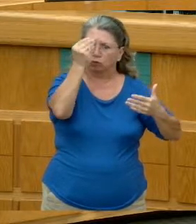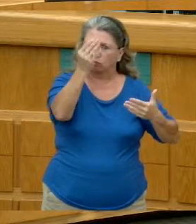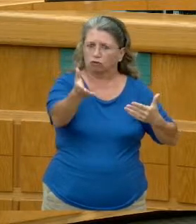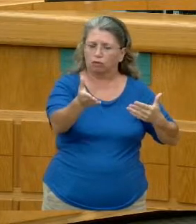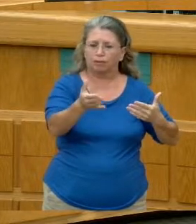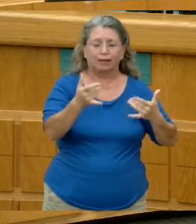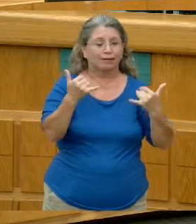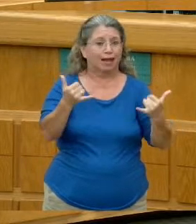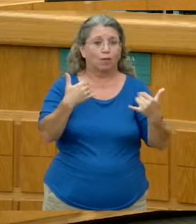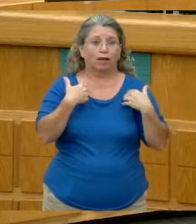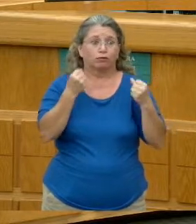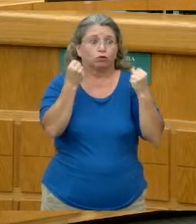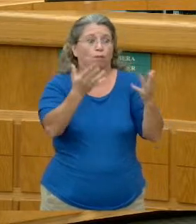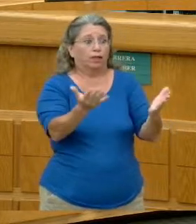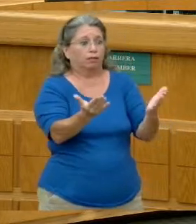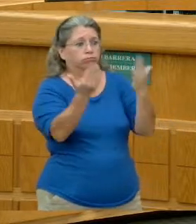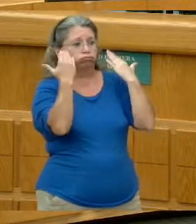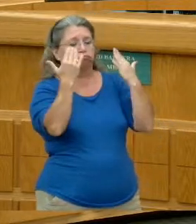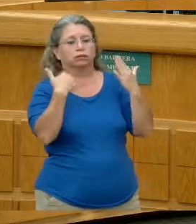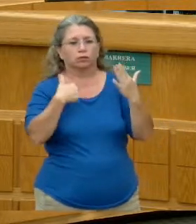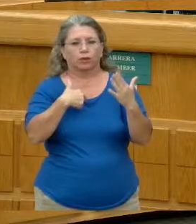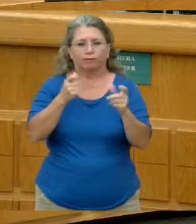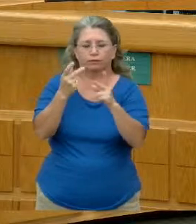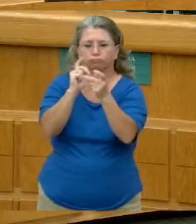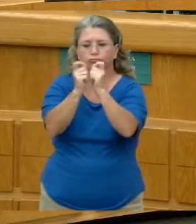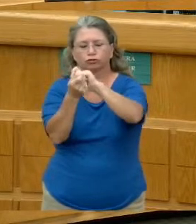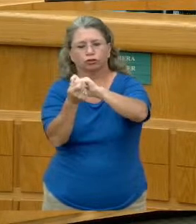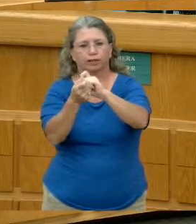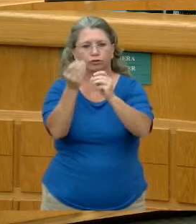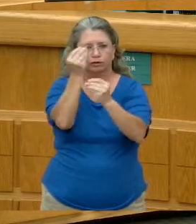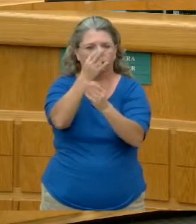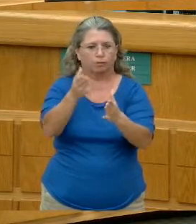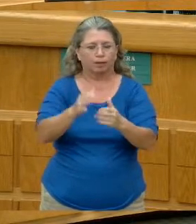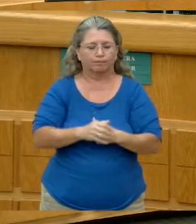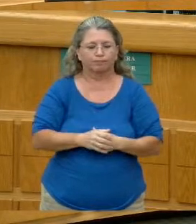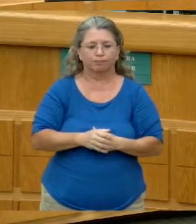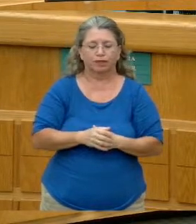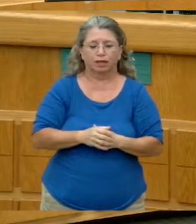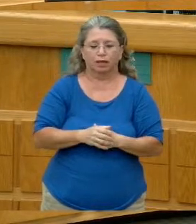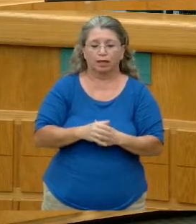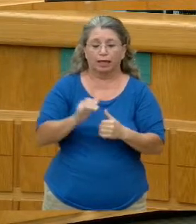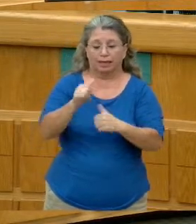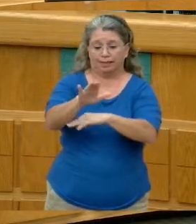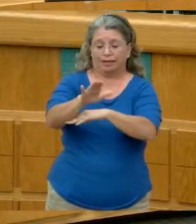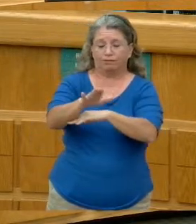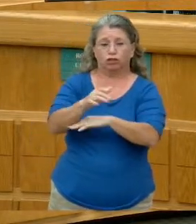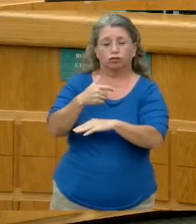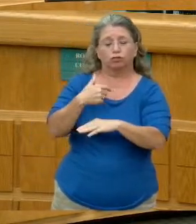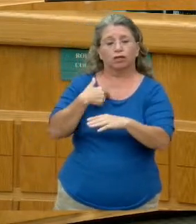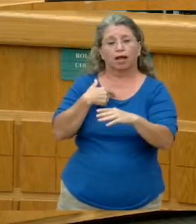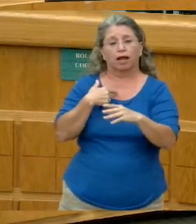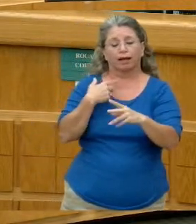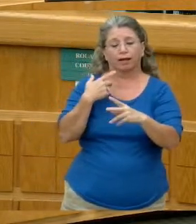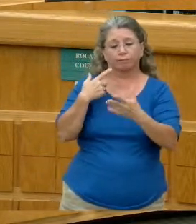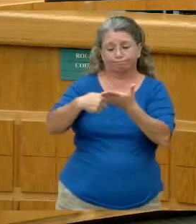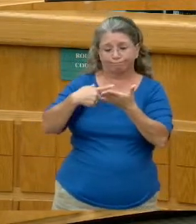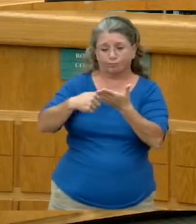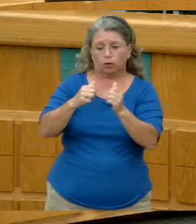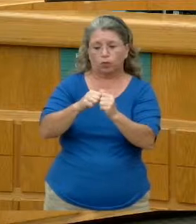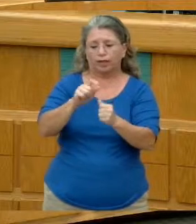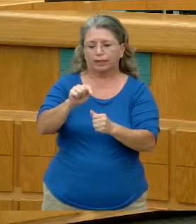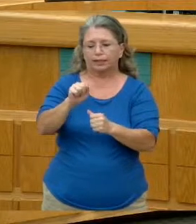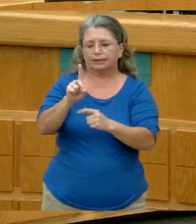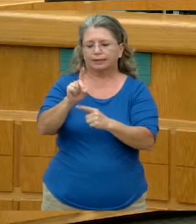you understand that. Finally, I had an opportunity to visit with TDEM this afternoon. That's your Texas Department of Emergency